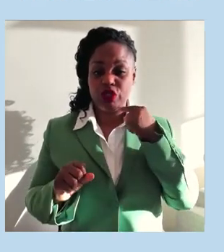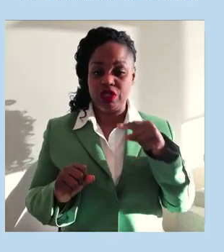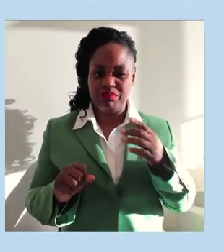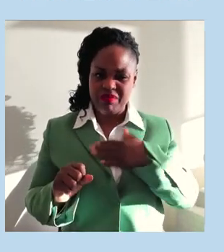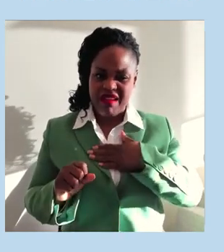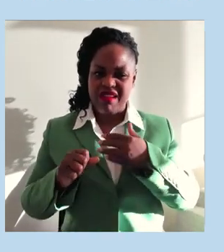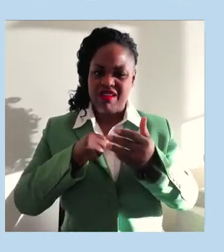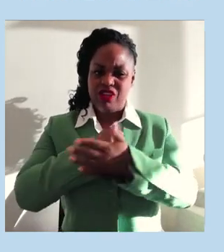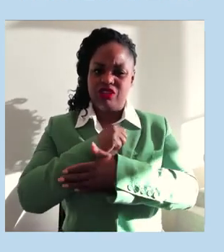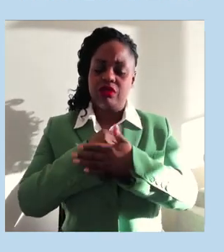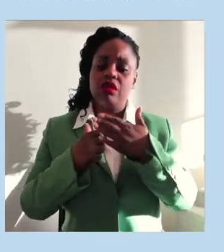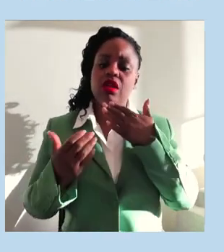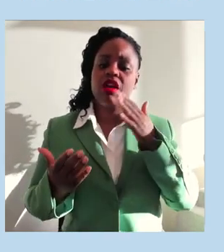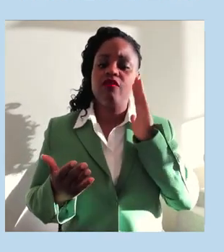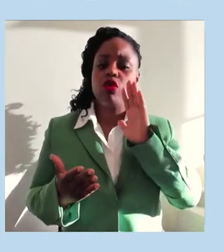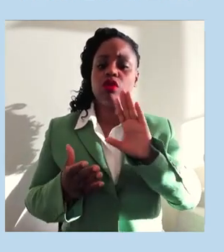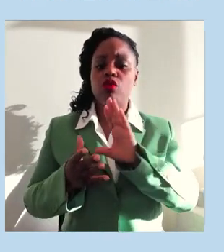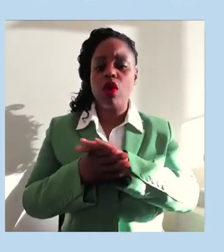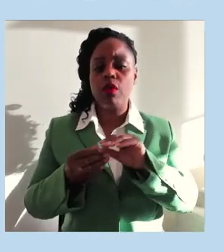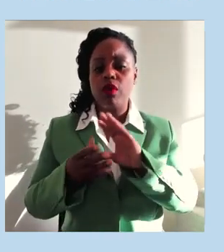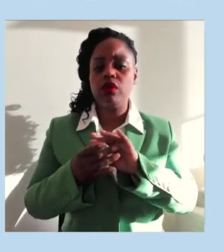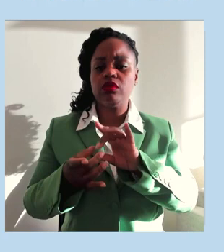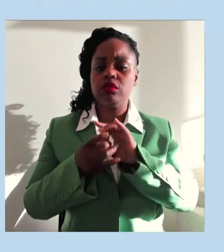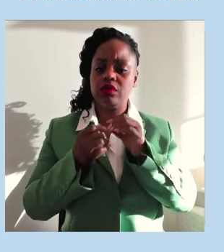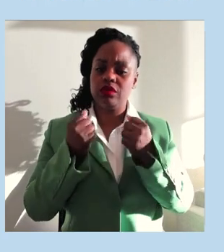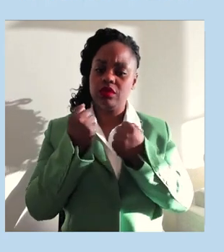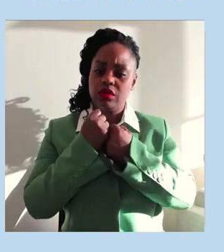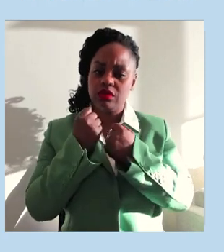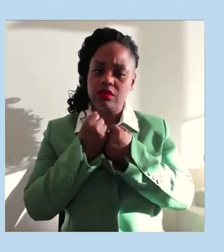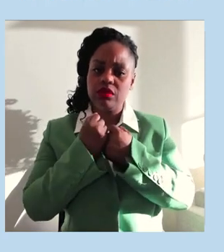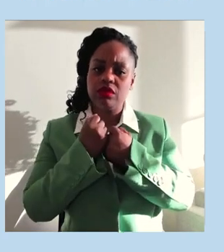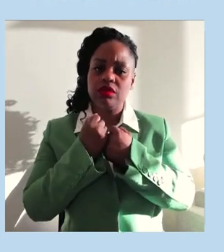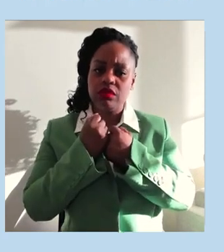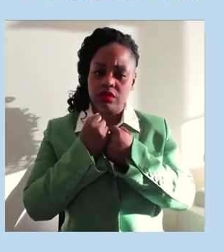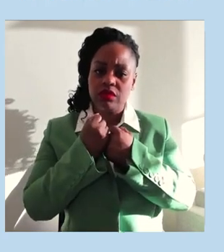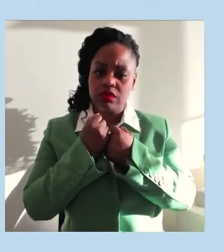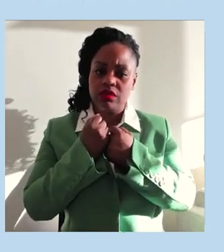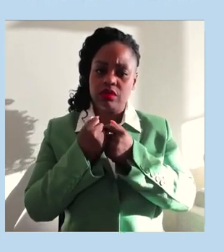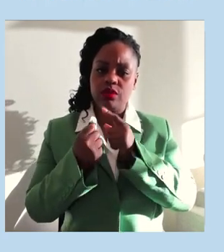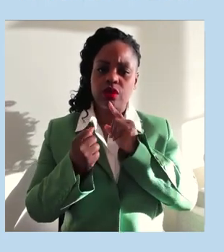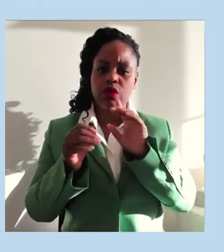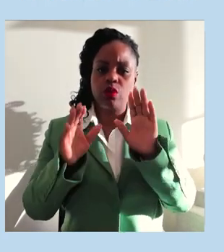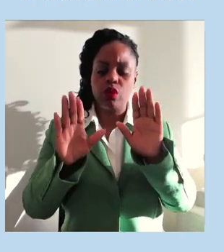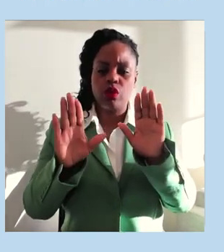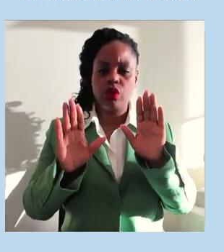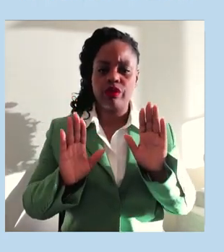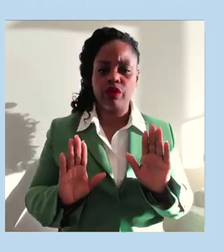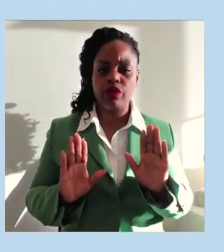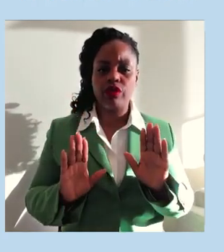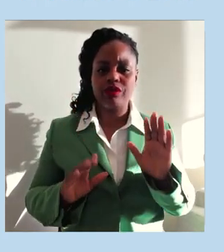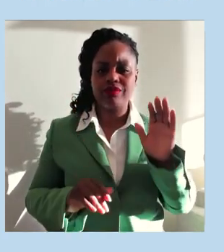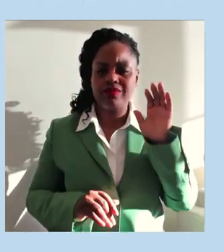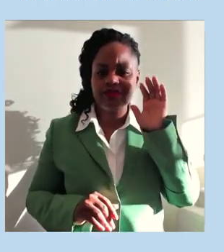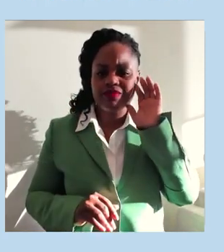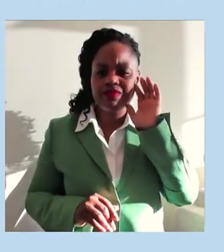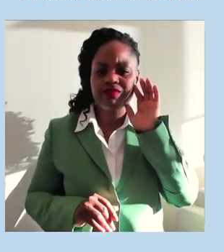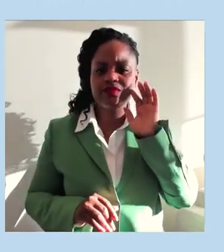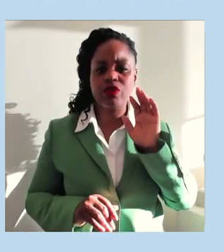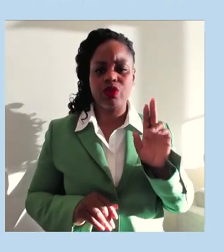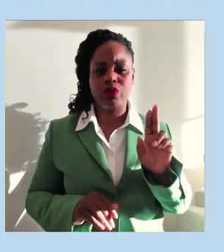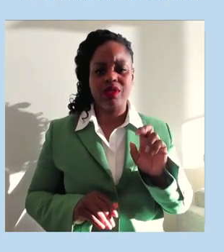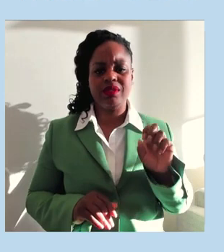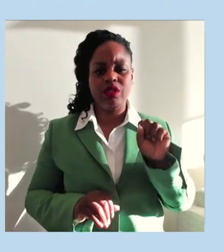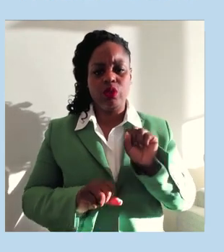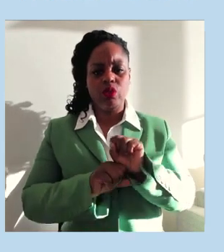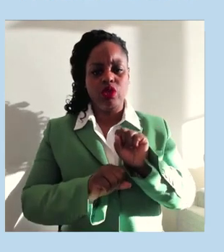Secretary Blinken and Administrator Power. It is really wonderful to hear US efforts for gender equality. I'm speaking to you today